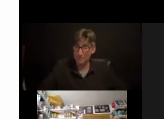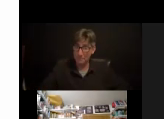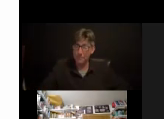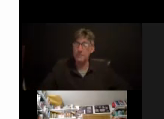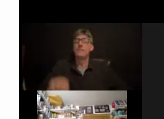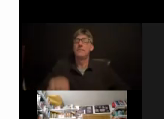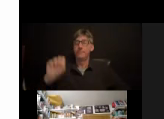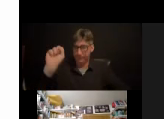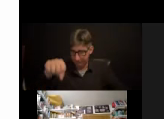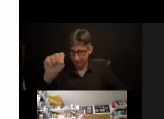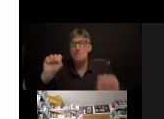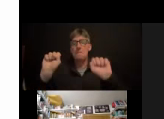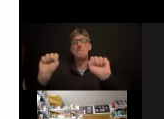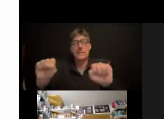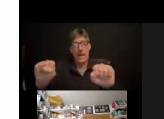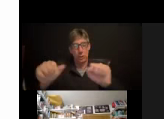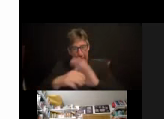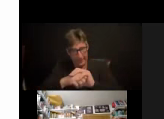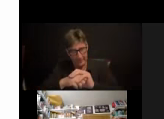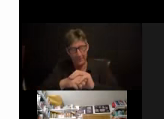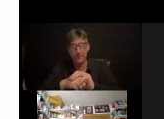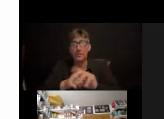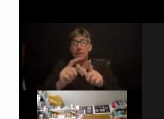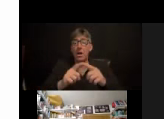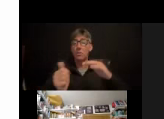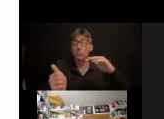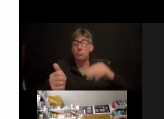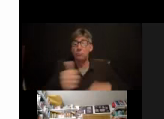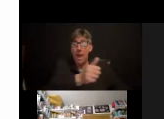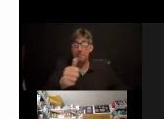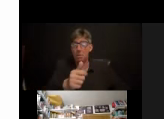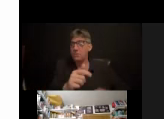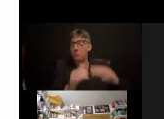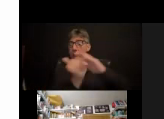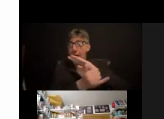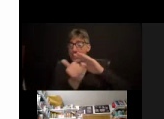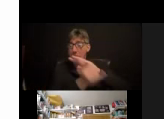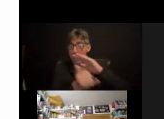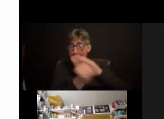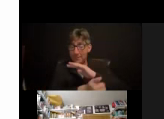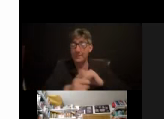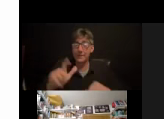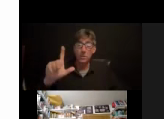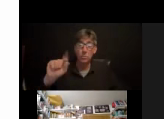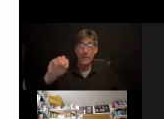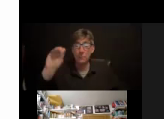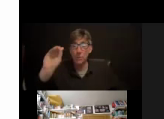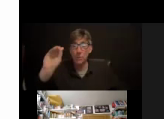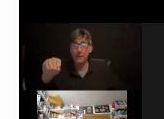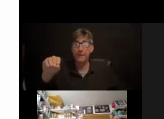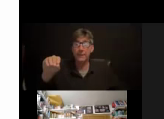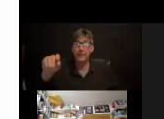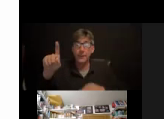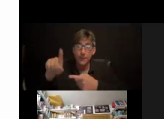Yes, potentially. And so I think on the rapid transit side, like I said, I think 20%, it sounds